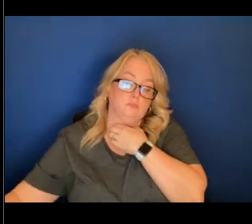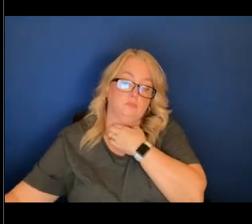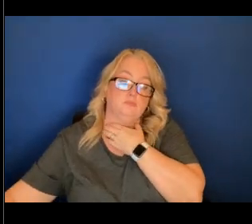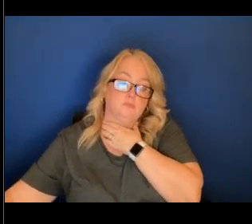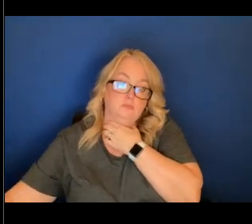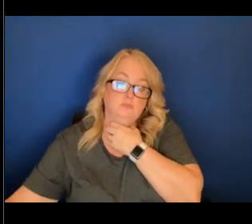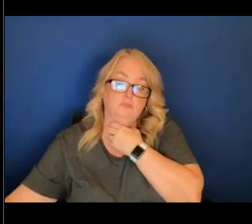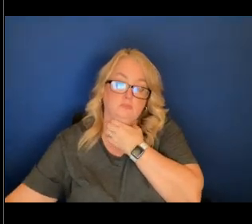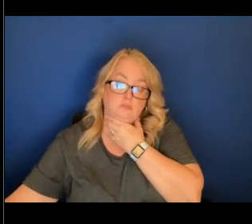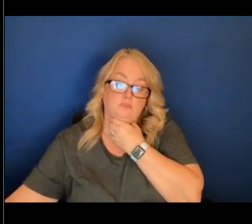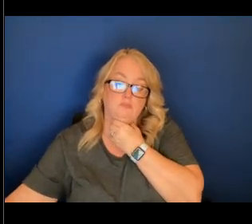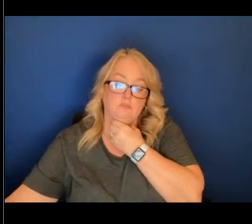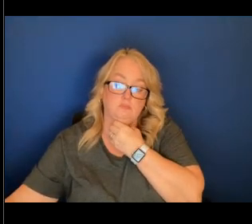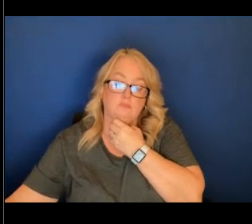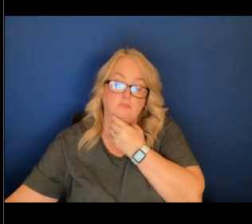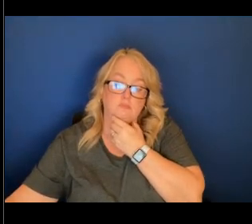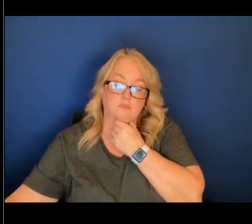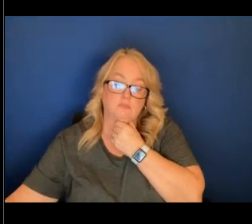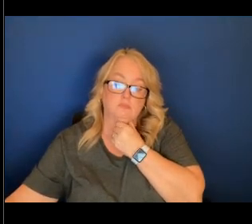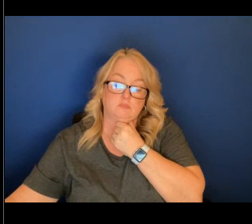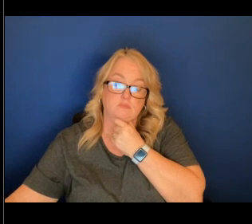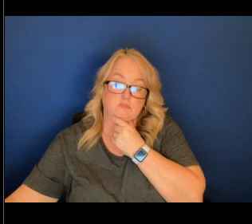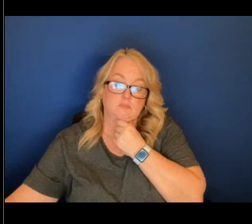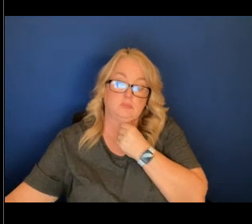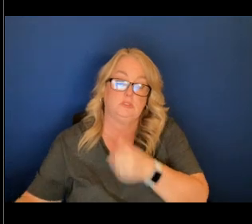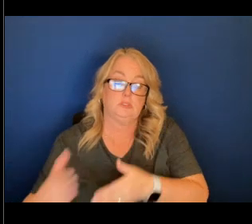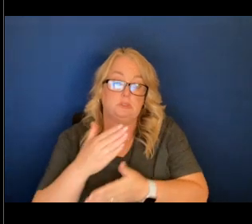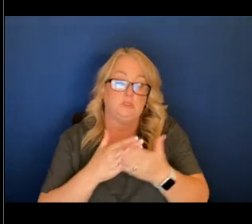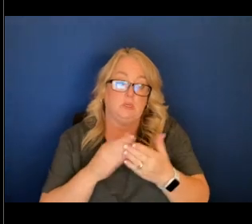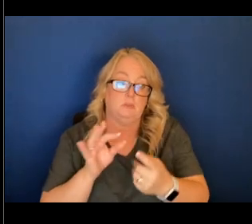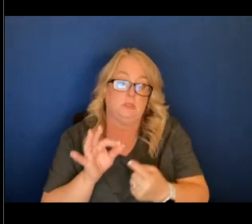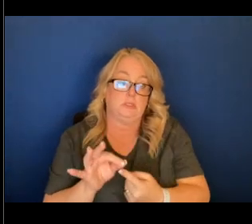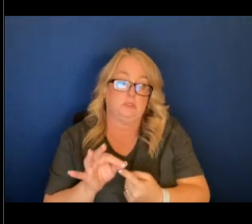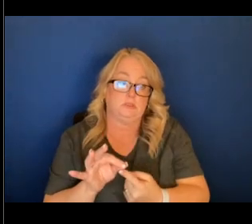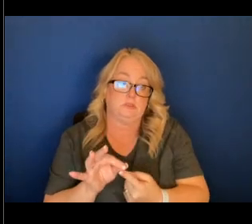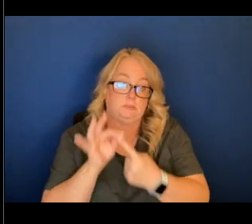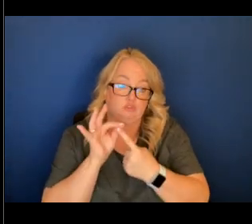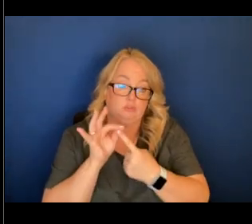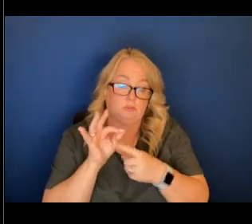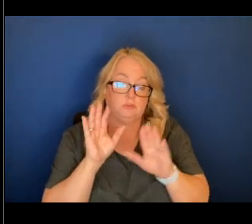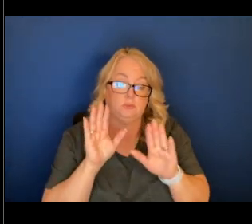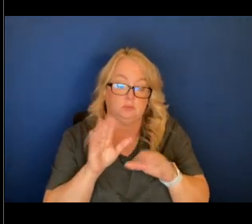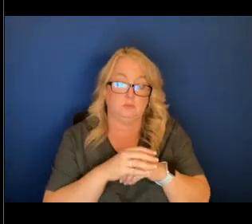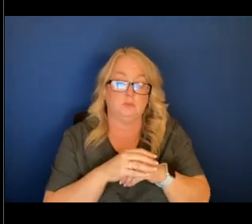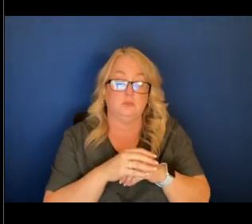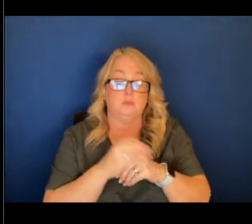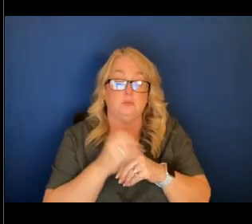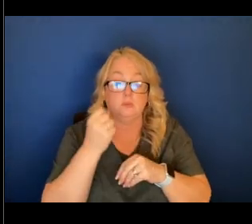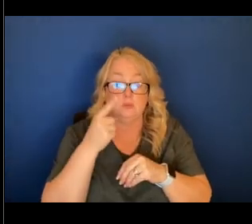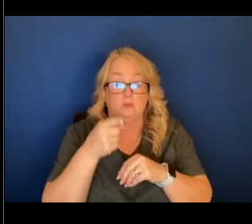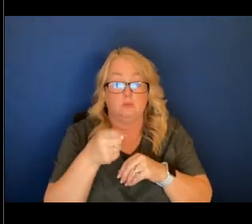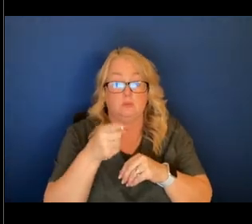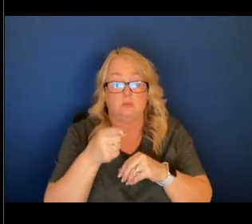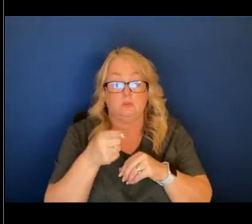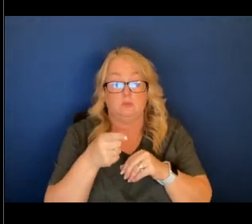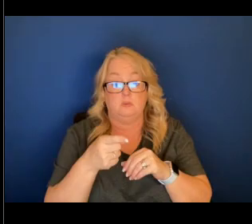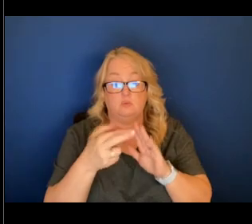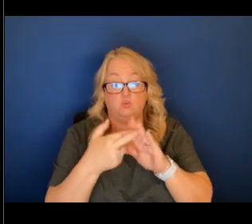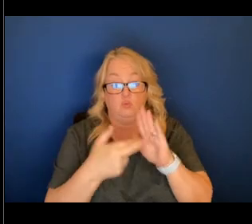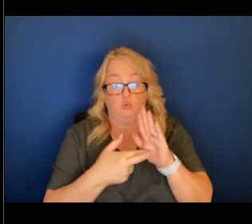Narrow U-shaped kitchens exception. As an exception, the guidelines